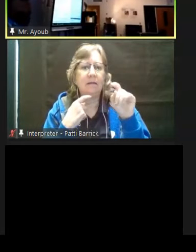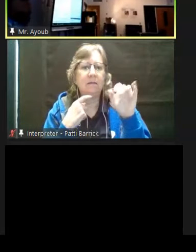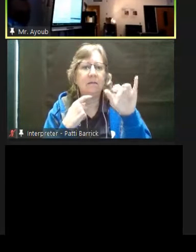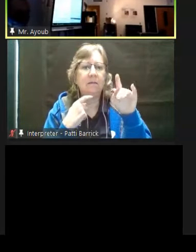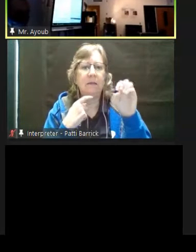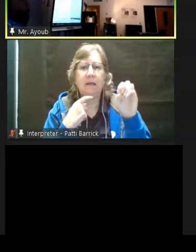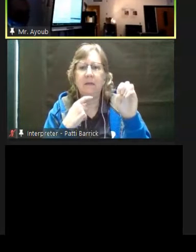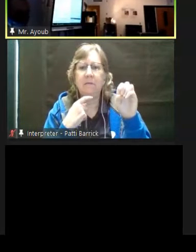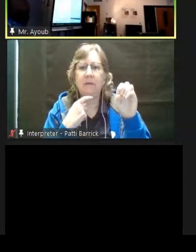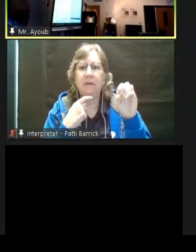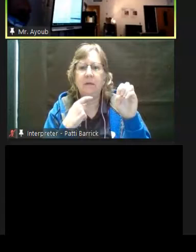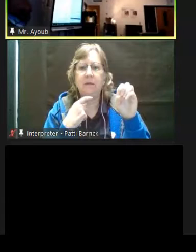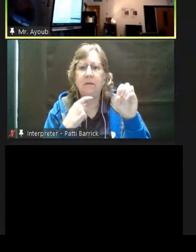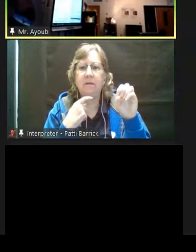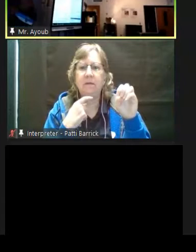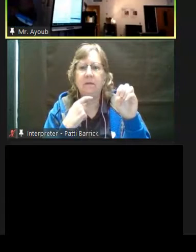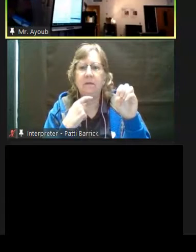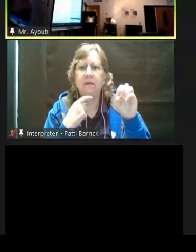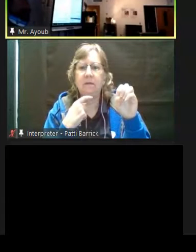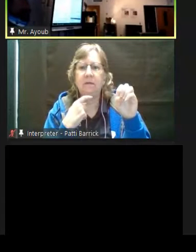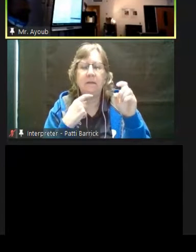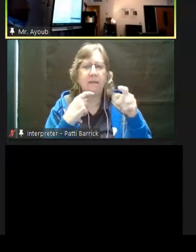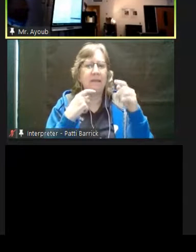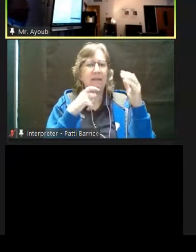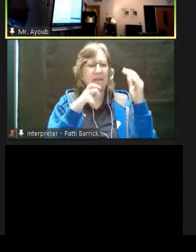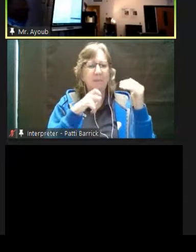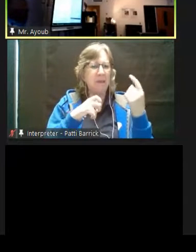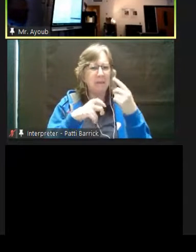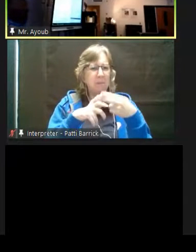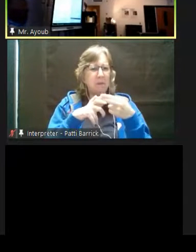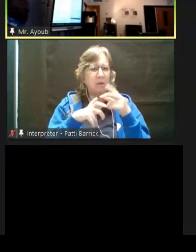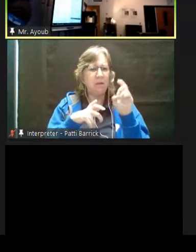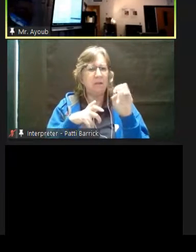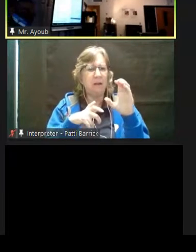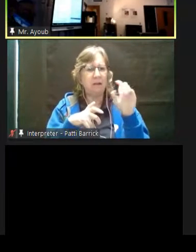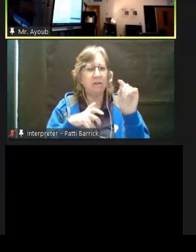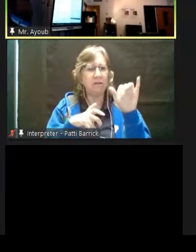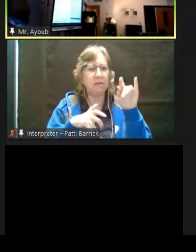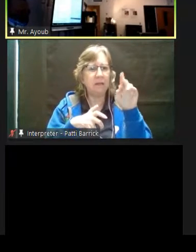is not, it's expecting something called a doc type. So prior to